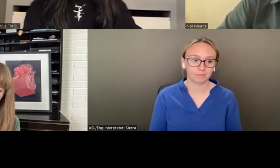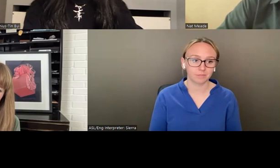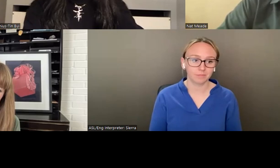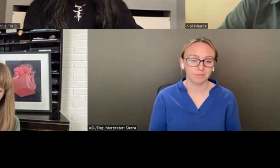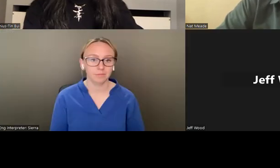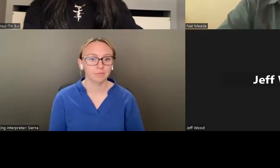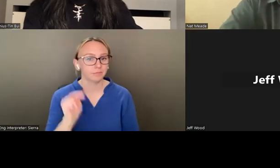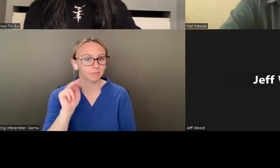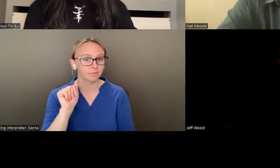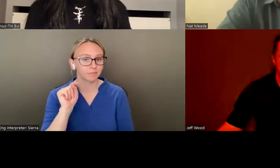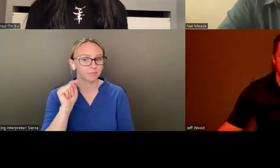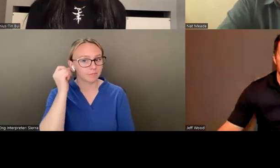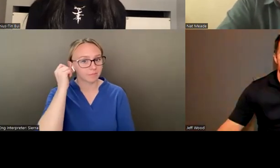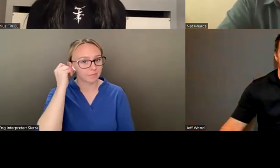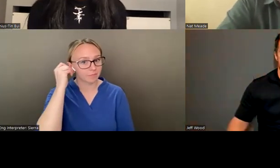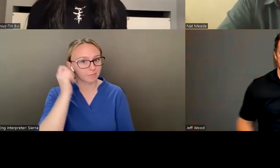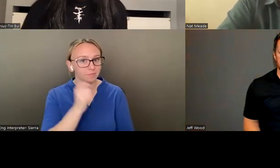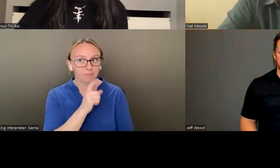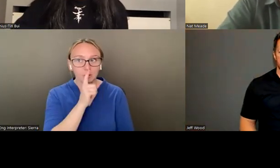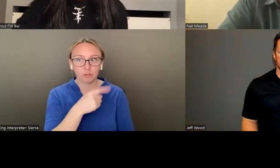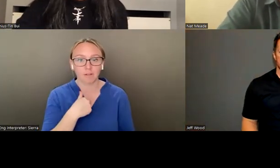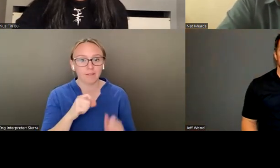Sure. I, I guess I could start, um,